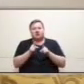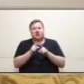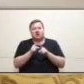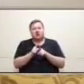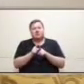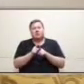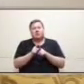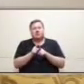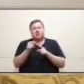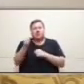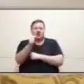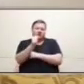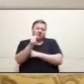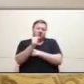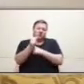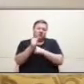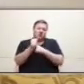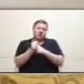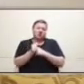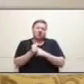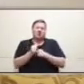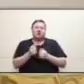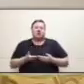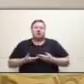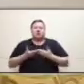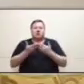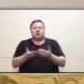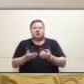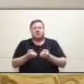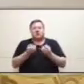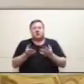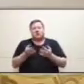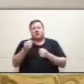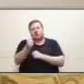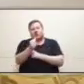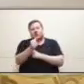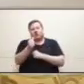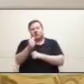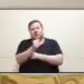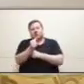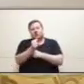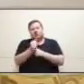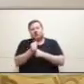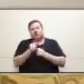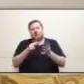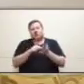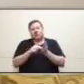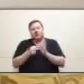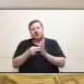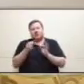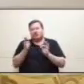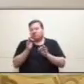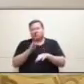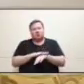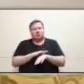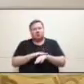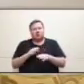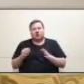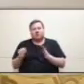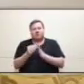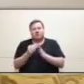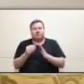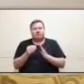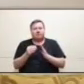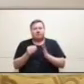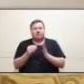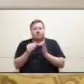Infrastructure, an indication of service delivery infrastructure plans and so on. There's no timeline allocated to that. Can we